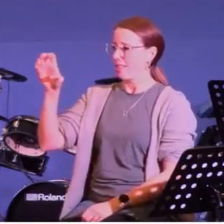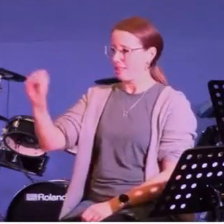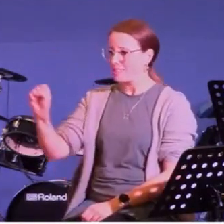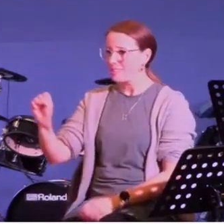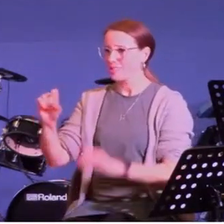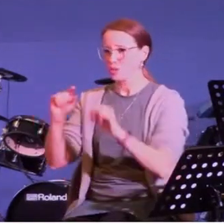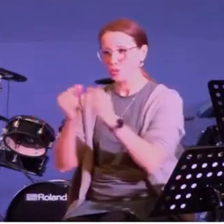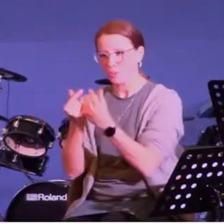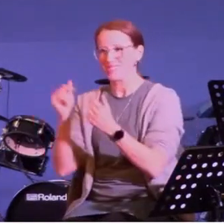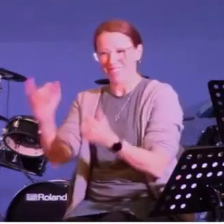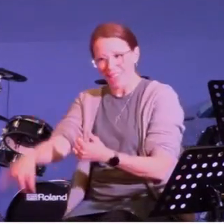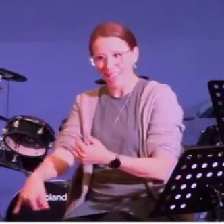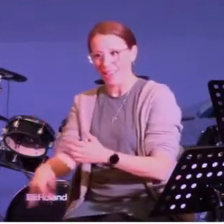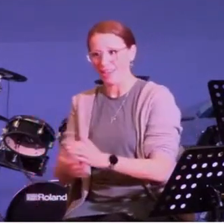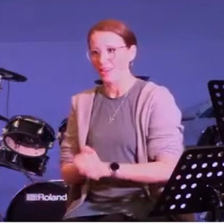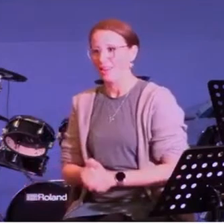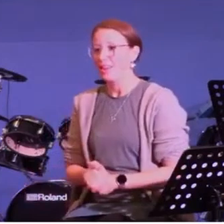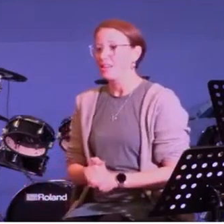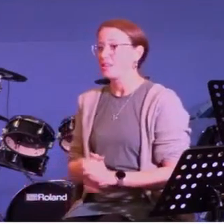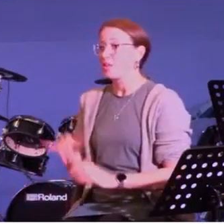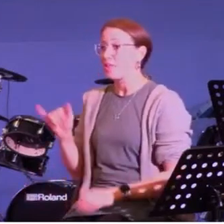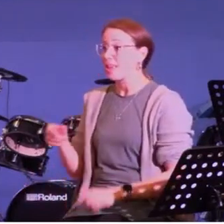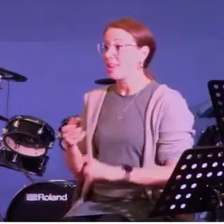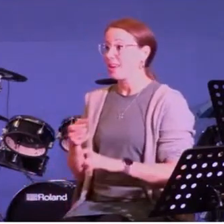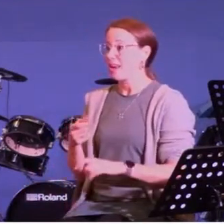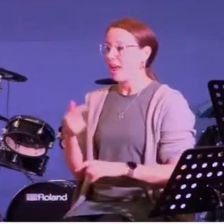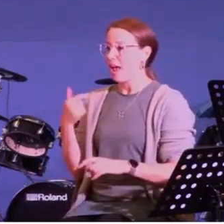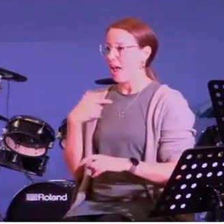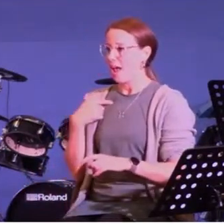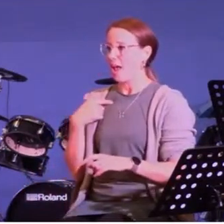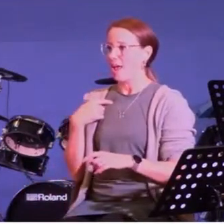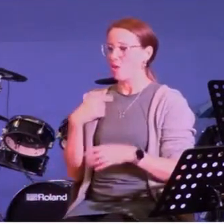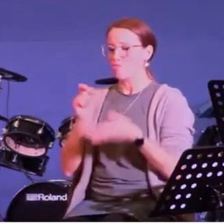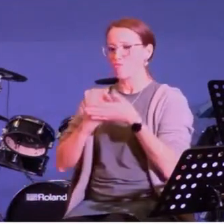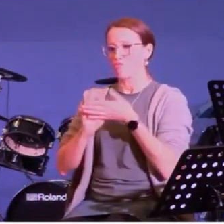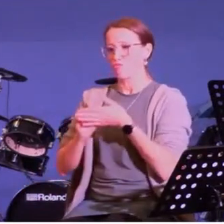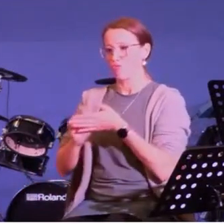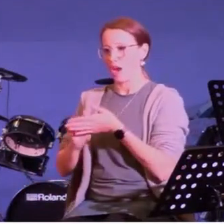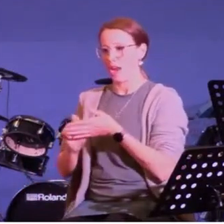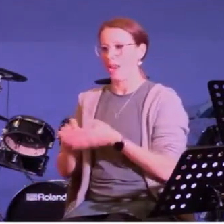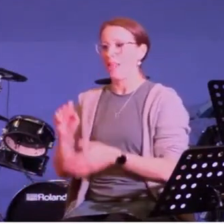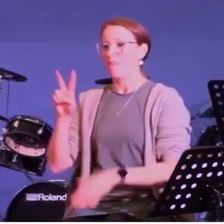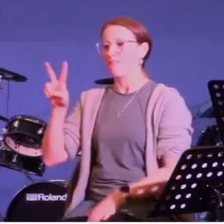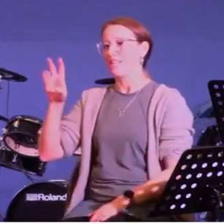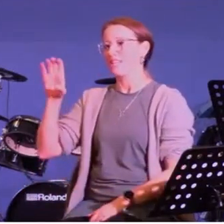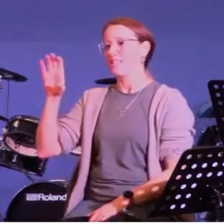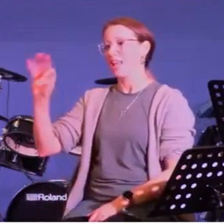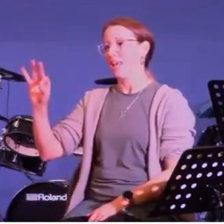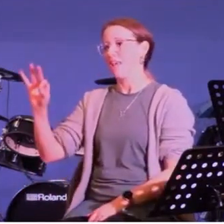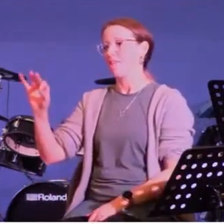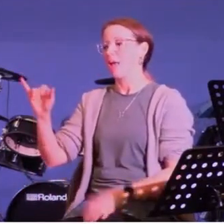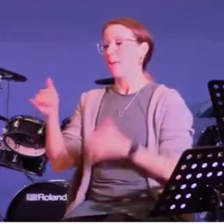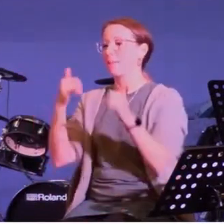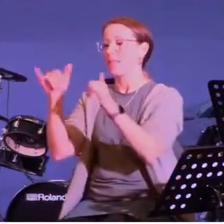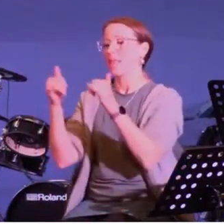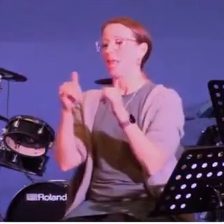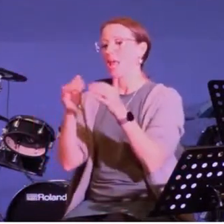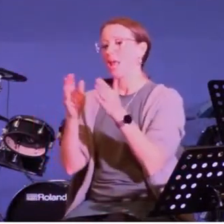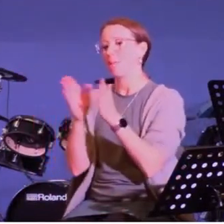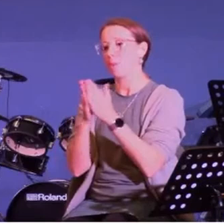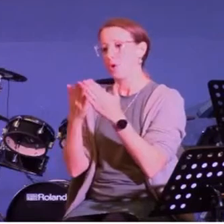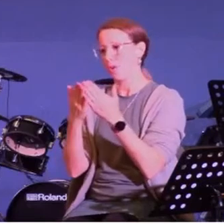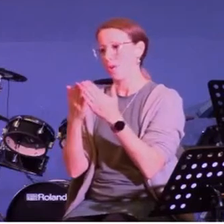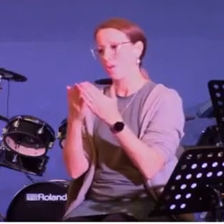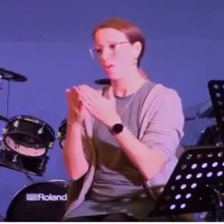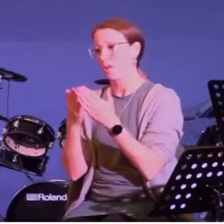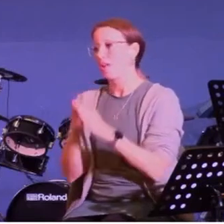reading, studying, and putting together a what we call the VCF discipleship playbook. Kind of like what